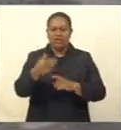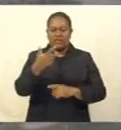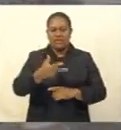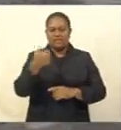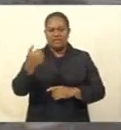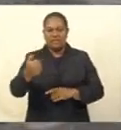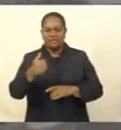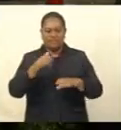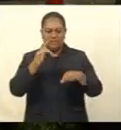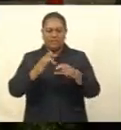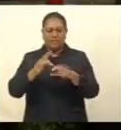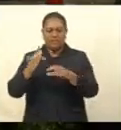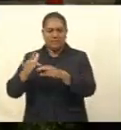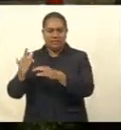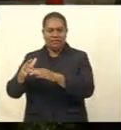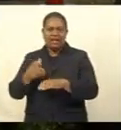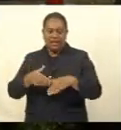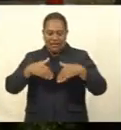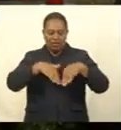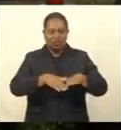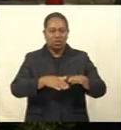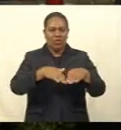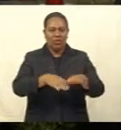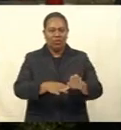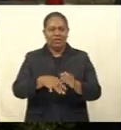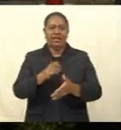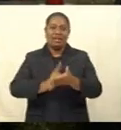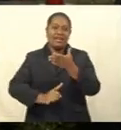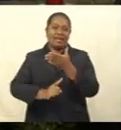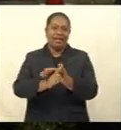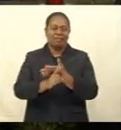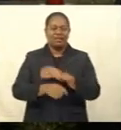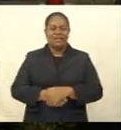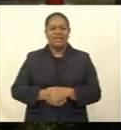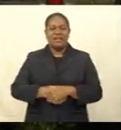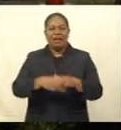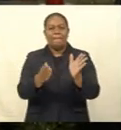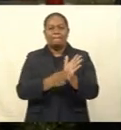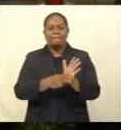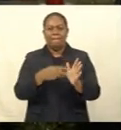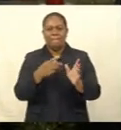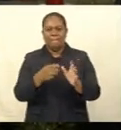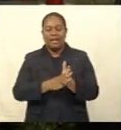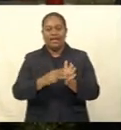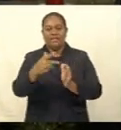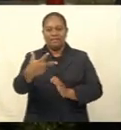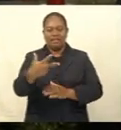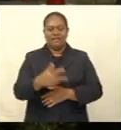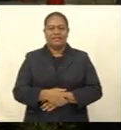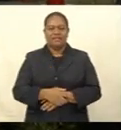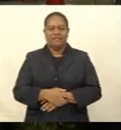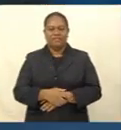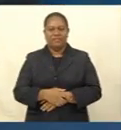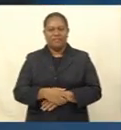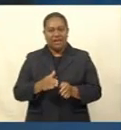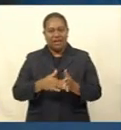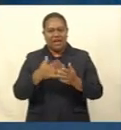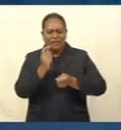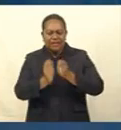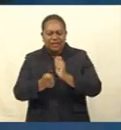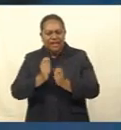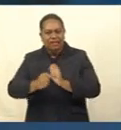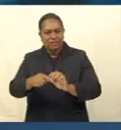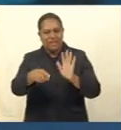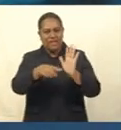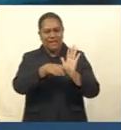877 contacts of the garment factory employee who resides in McCoy, 8 miles. 611 have tested